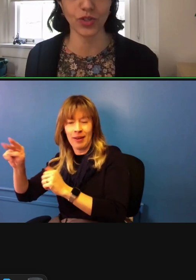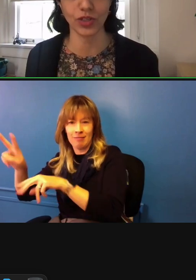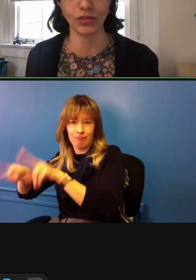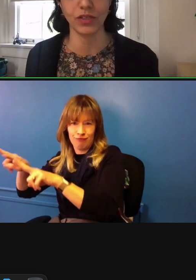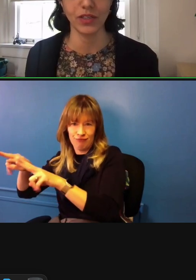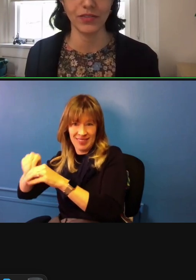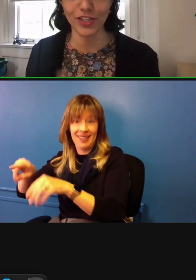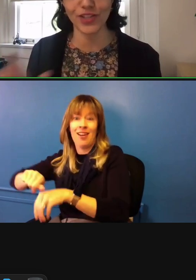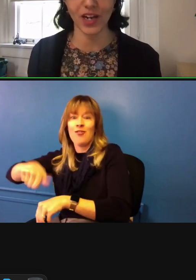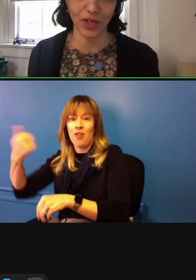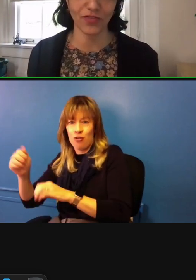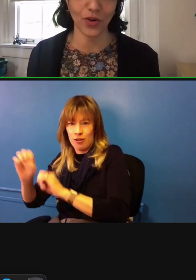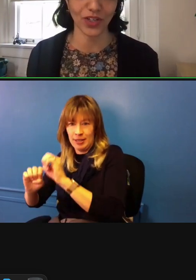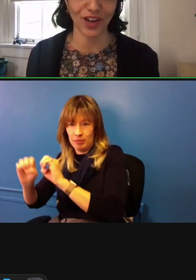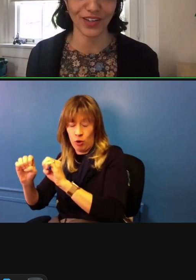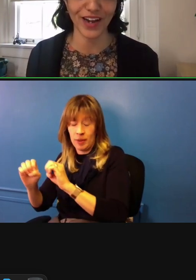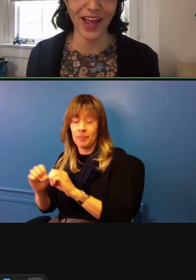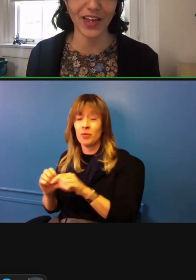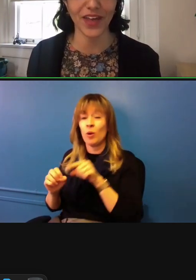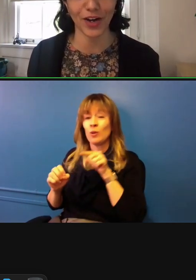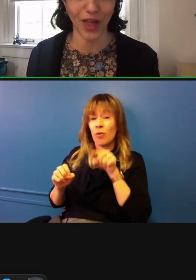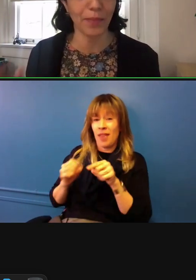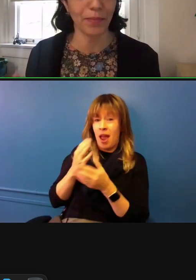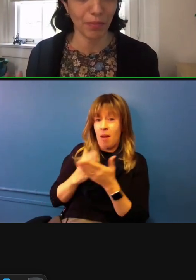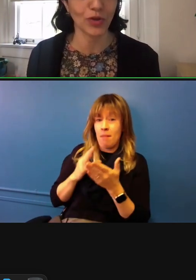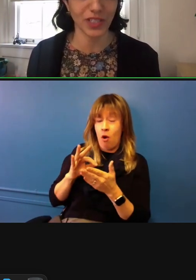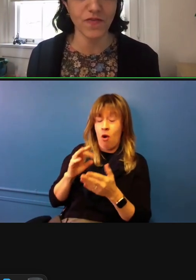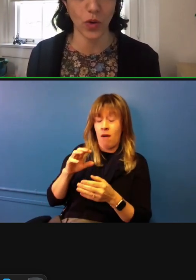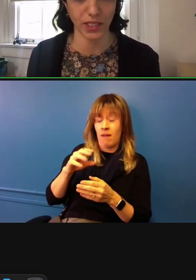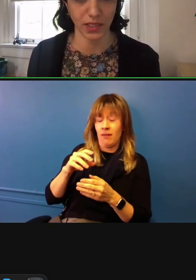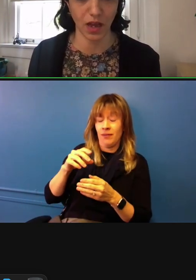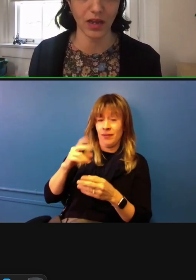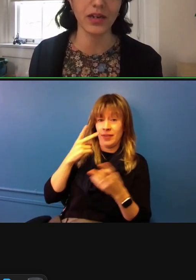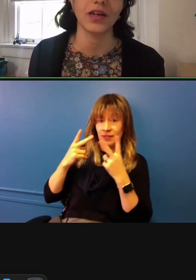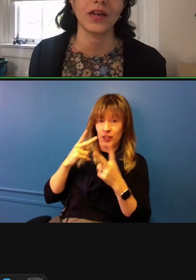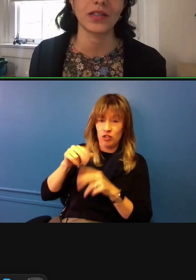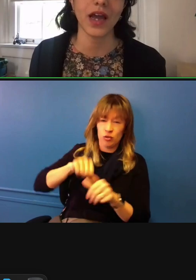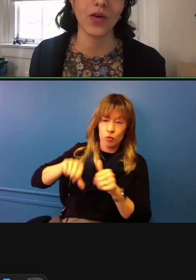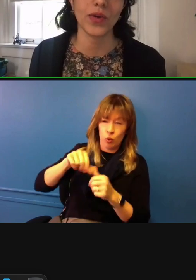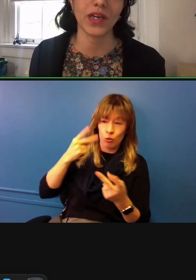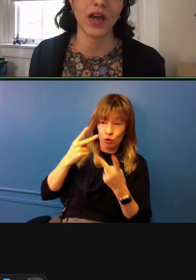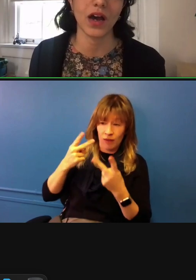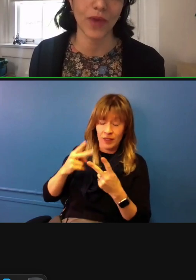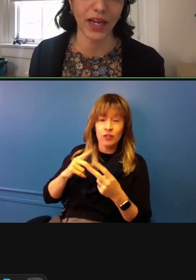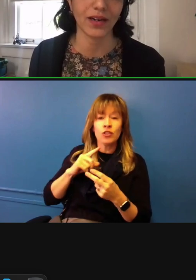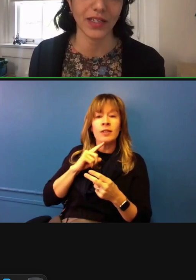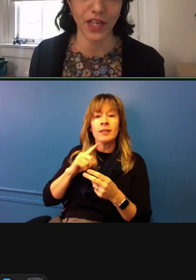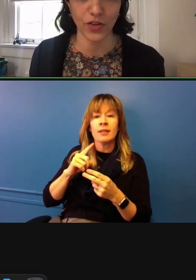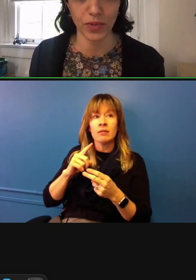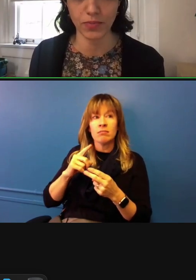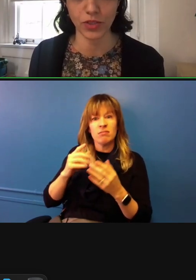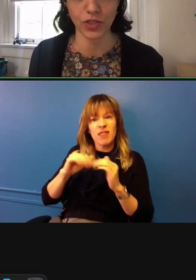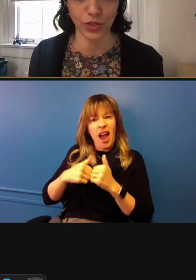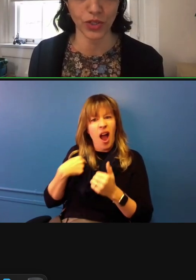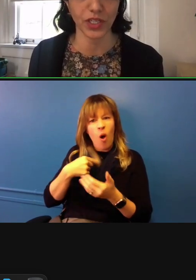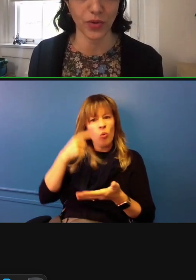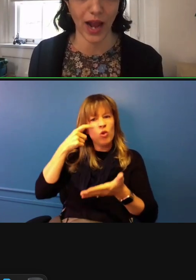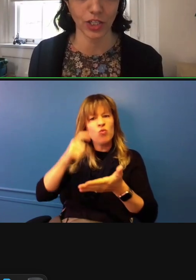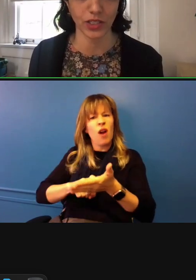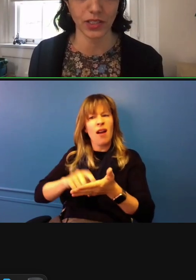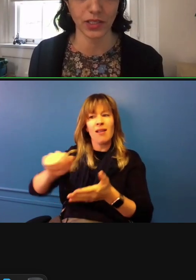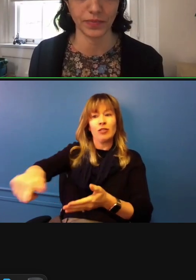of social vision that I'm going to focus on today and that our lab mostly focuses on is how we recognize other people's